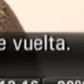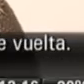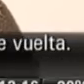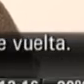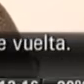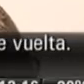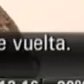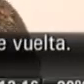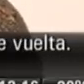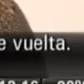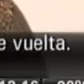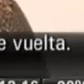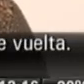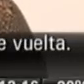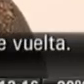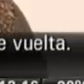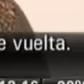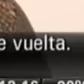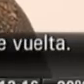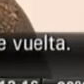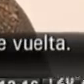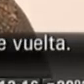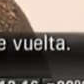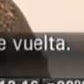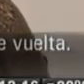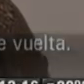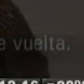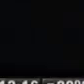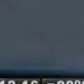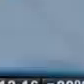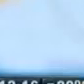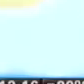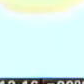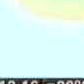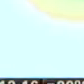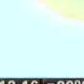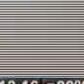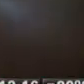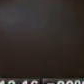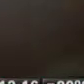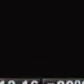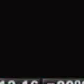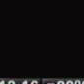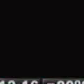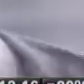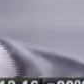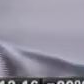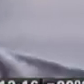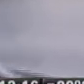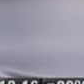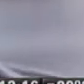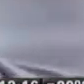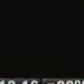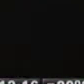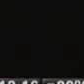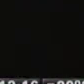But I will definitely take some back with me. For sure. 911, where's your emergency? Please help me! I'm like